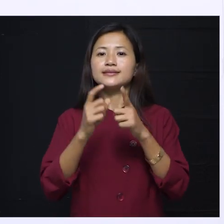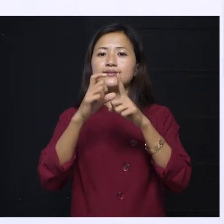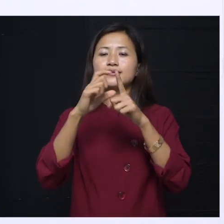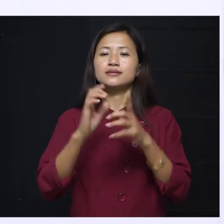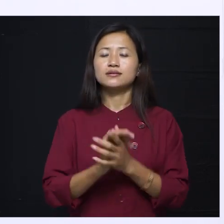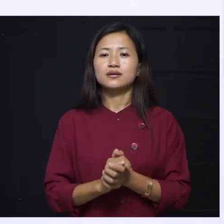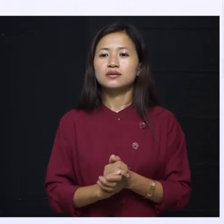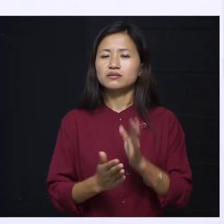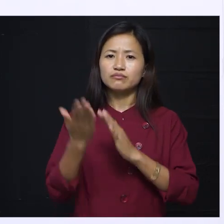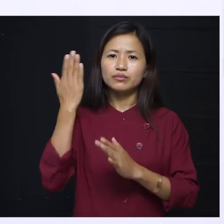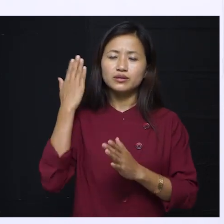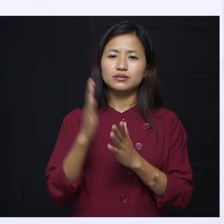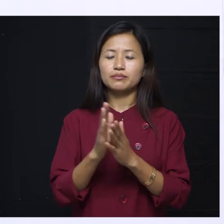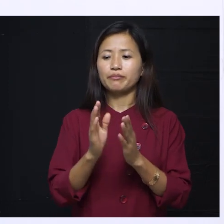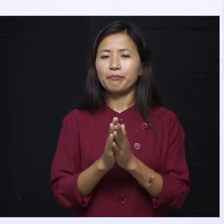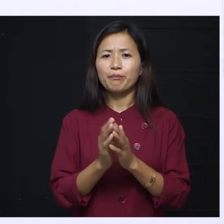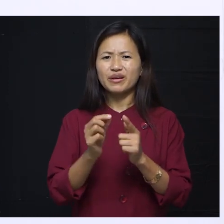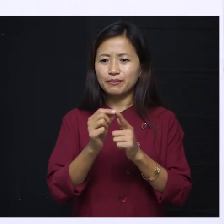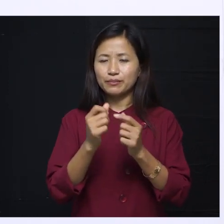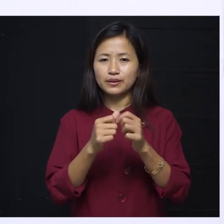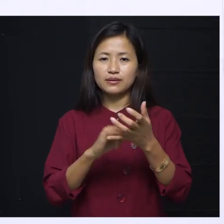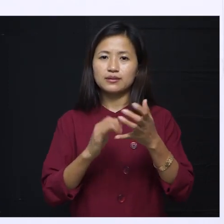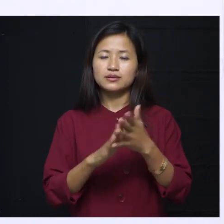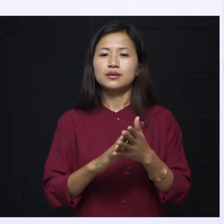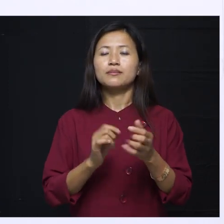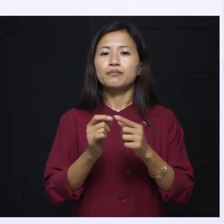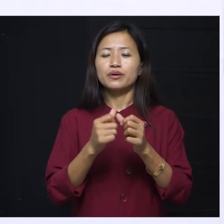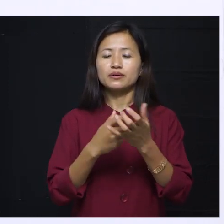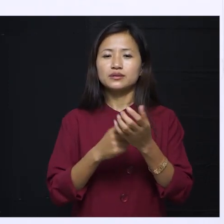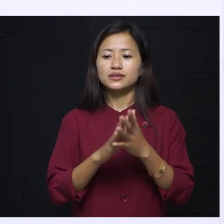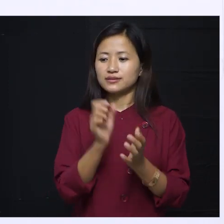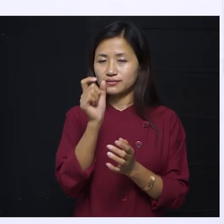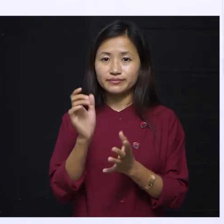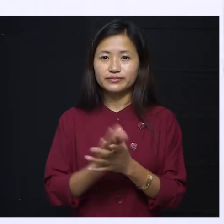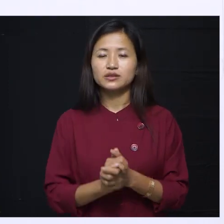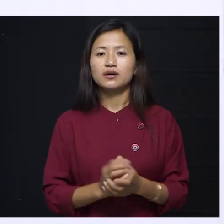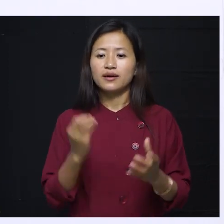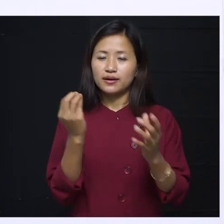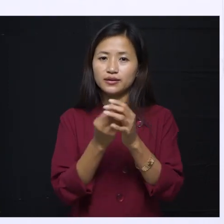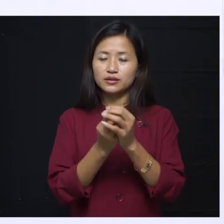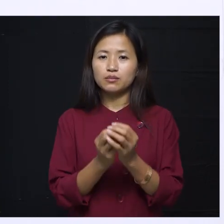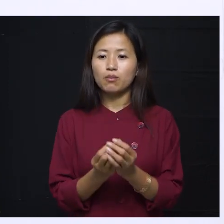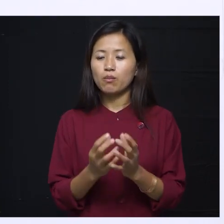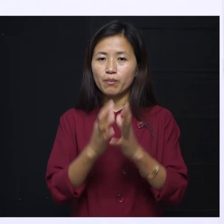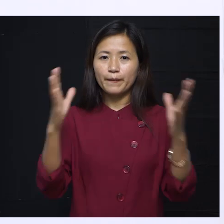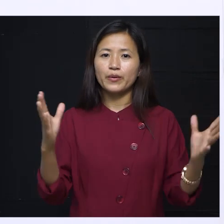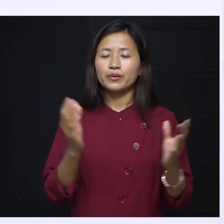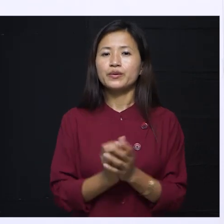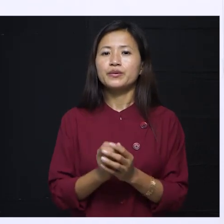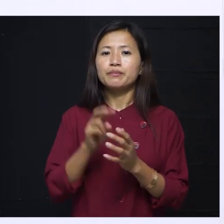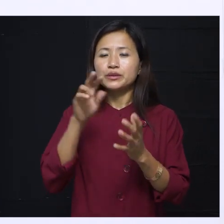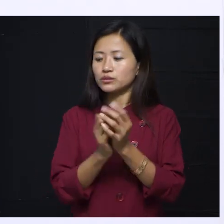again, these are the past participle, and these are, we can also say that it is suffix because it is adding more meaning to the word.